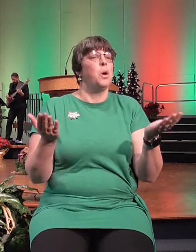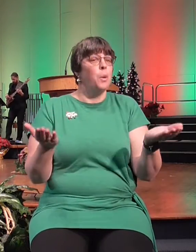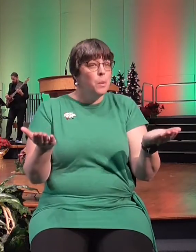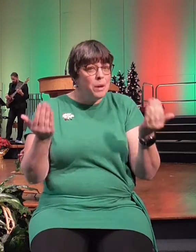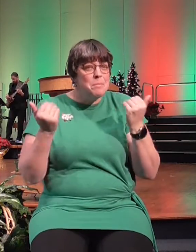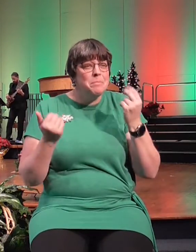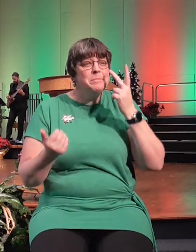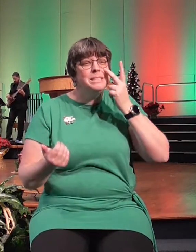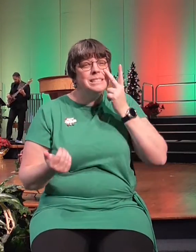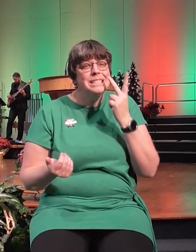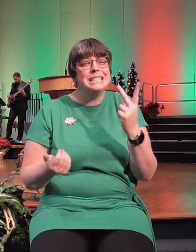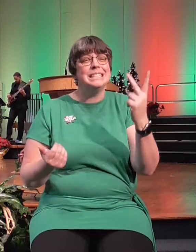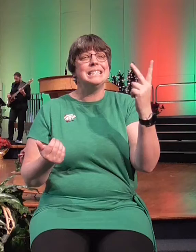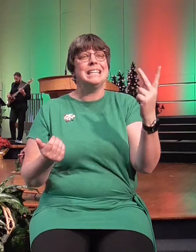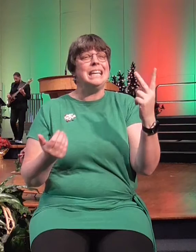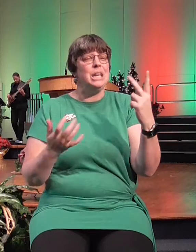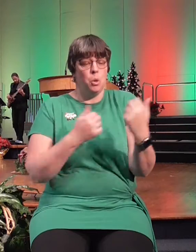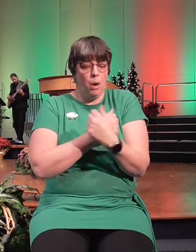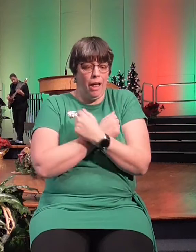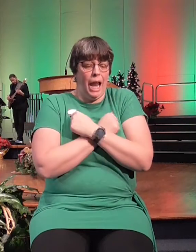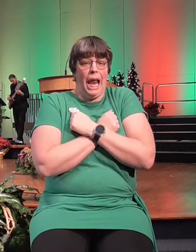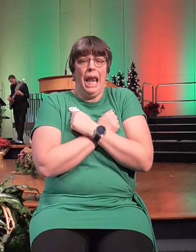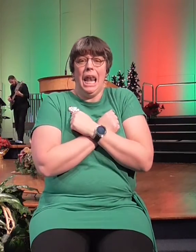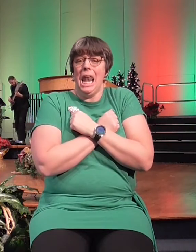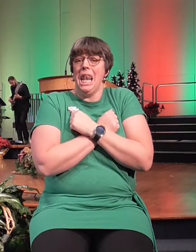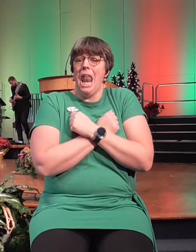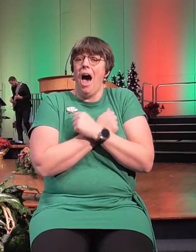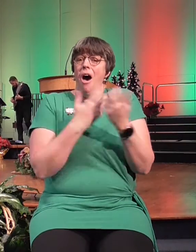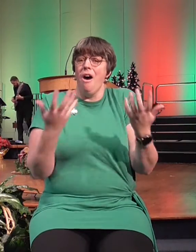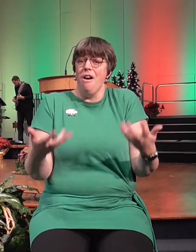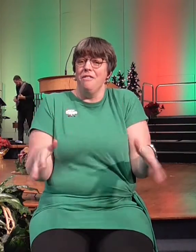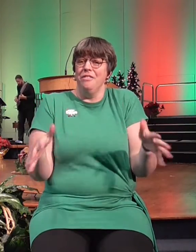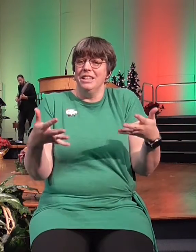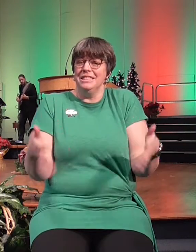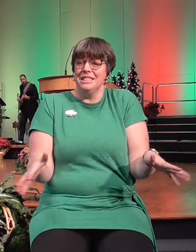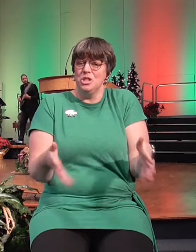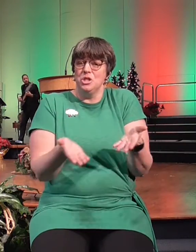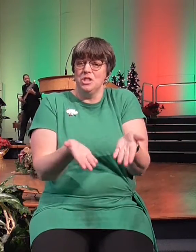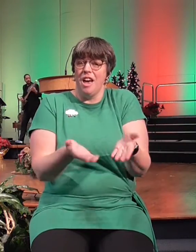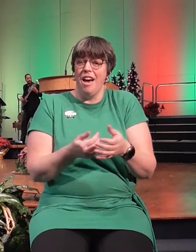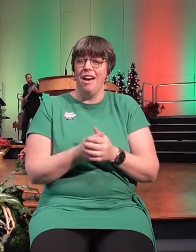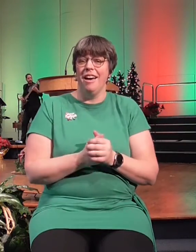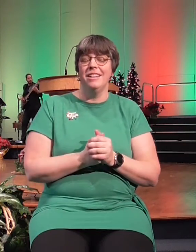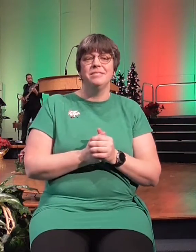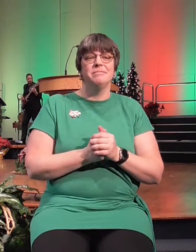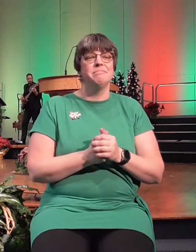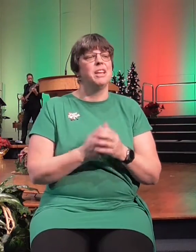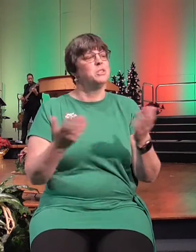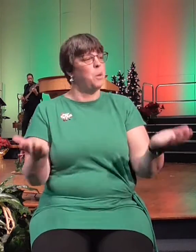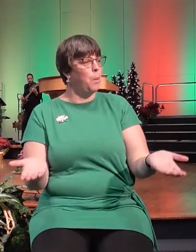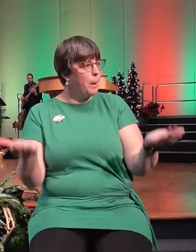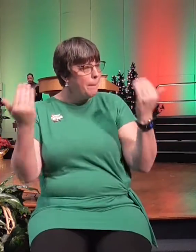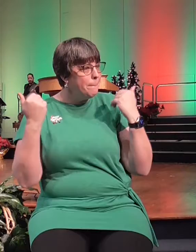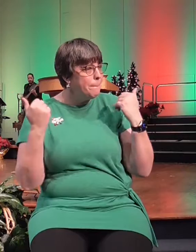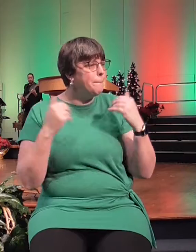Come see what love has done.